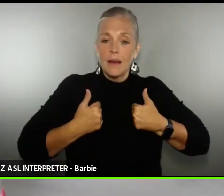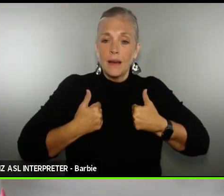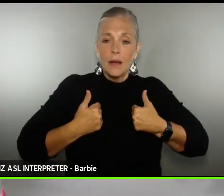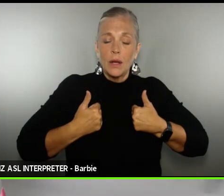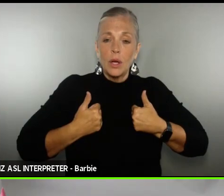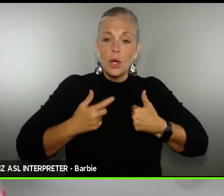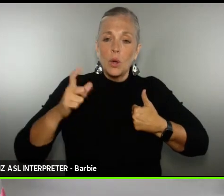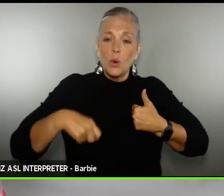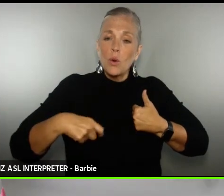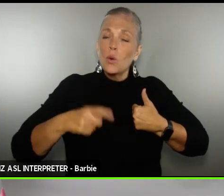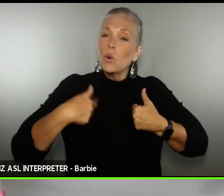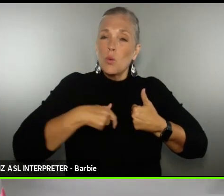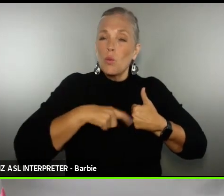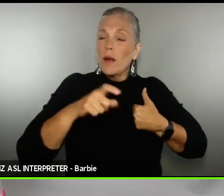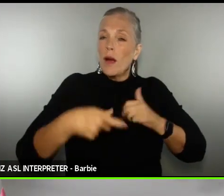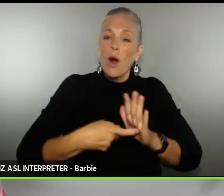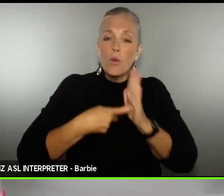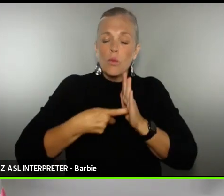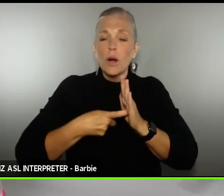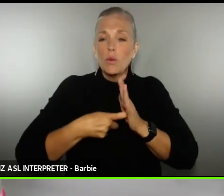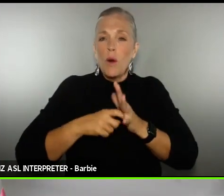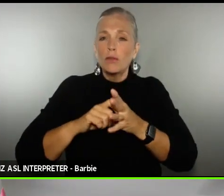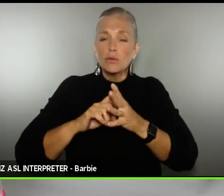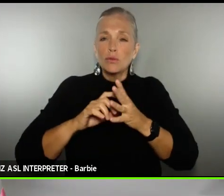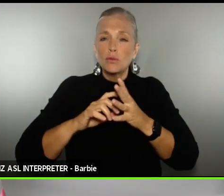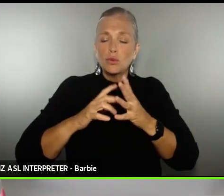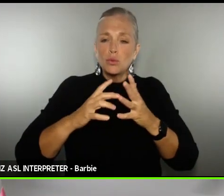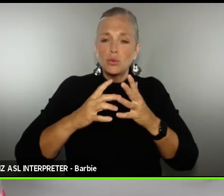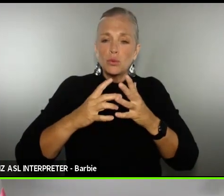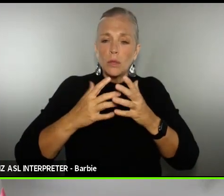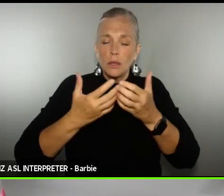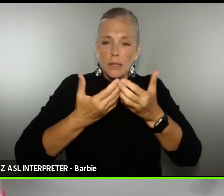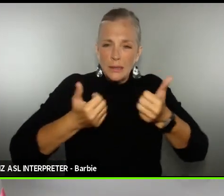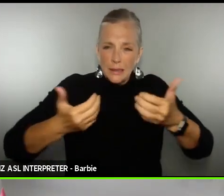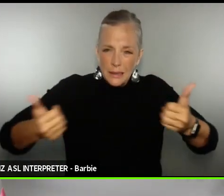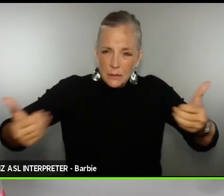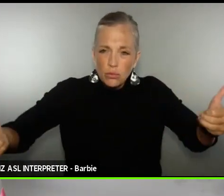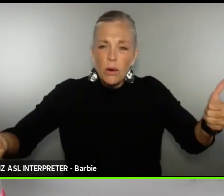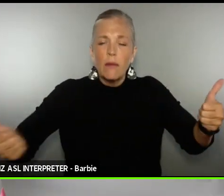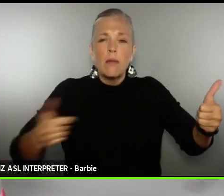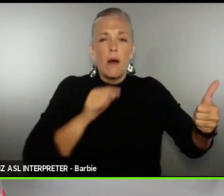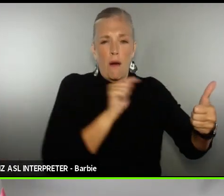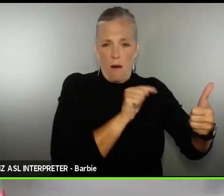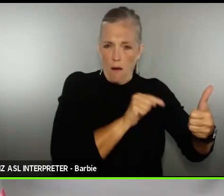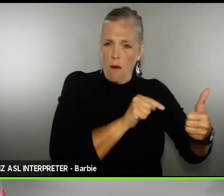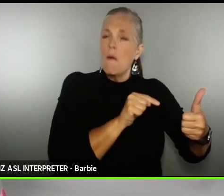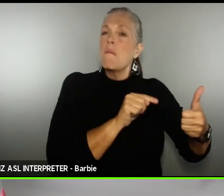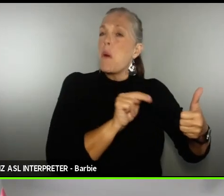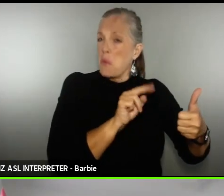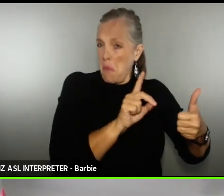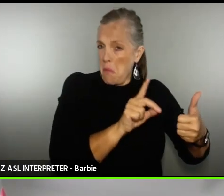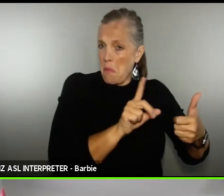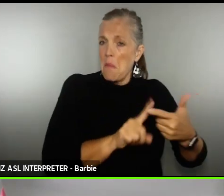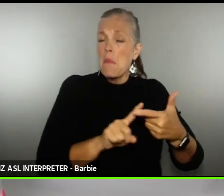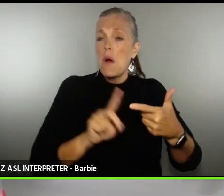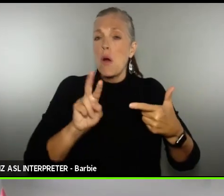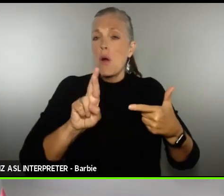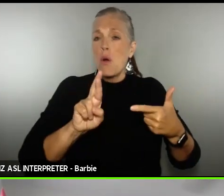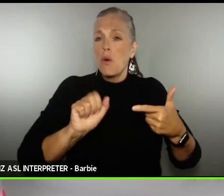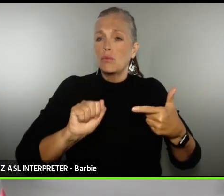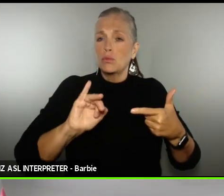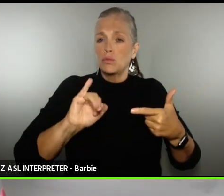intersectionality. So how are we telling stories that are racially diverse? That is a reckoning that has come